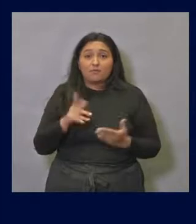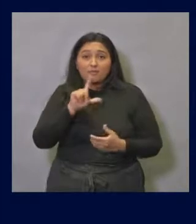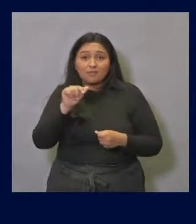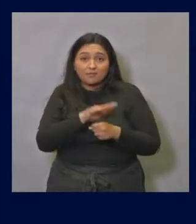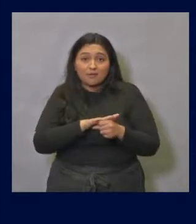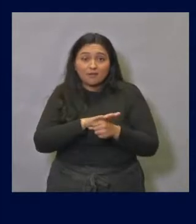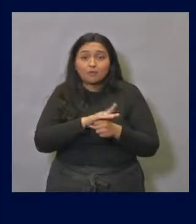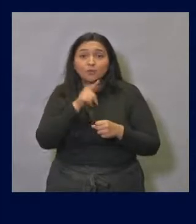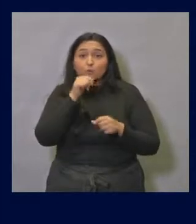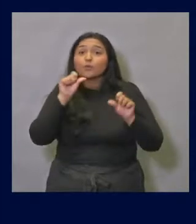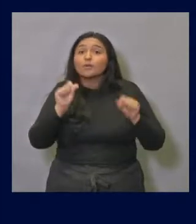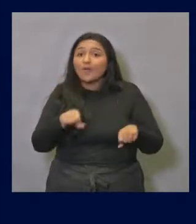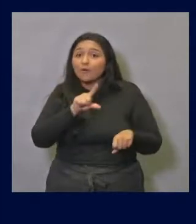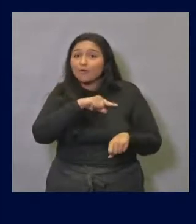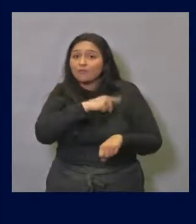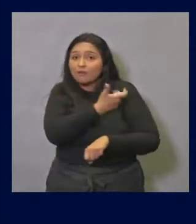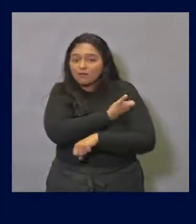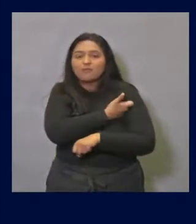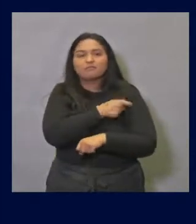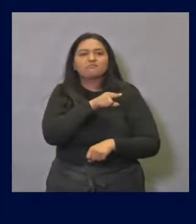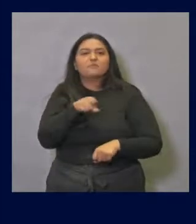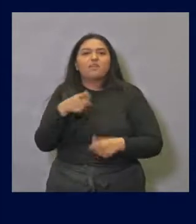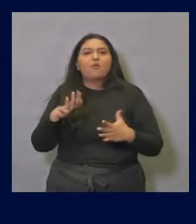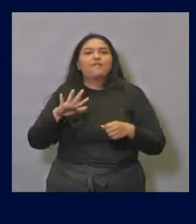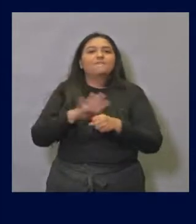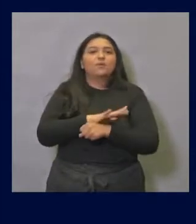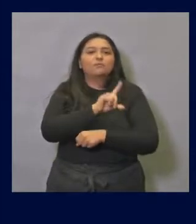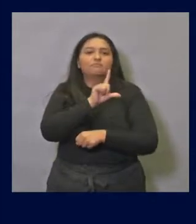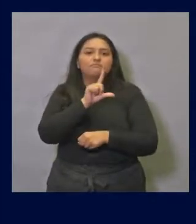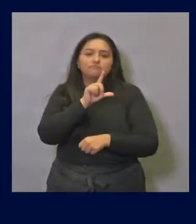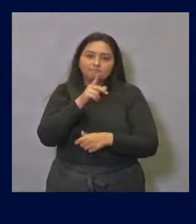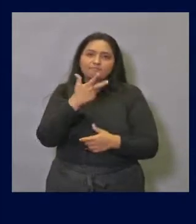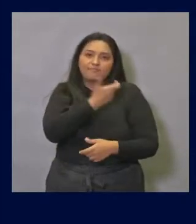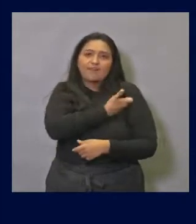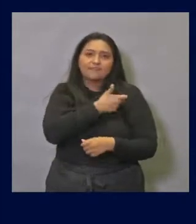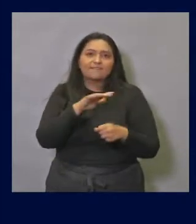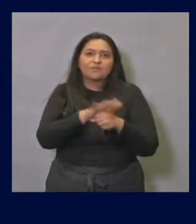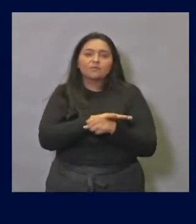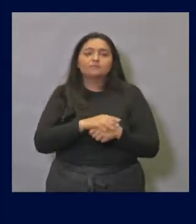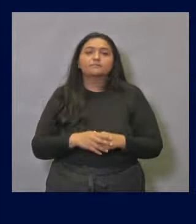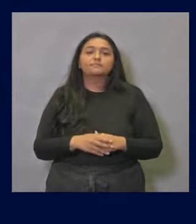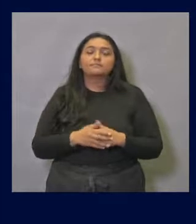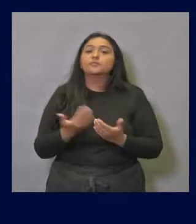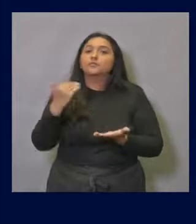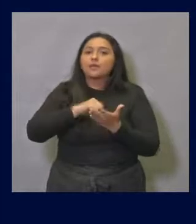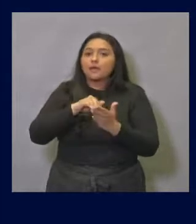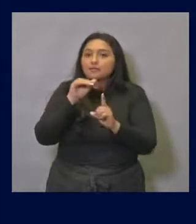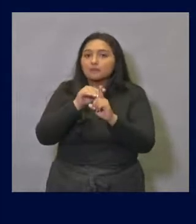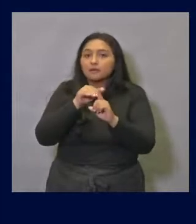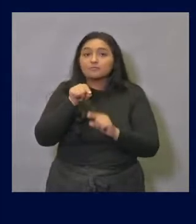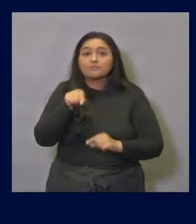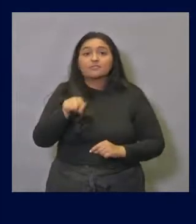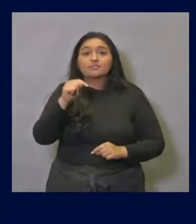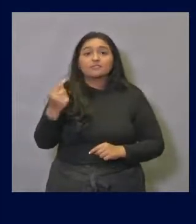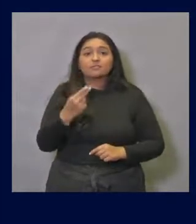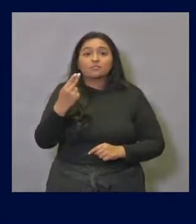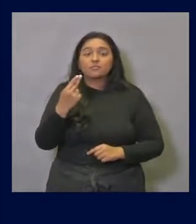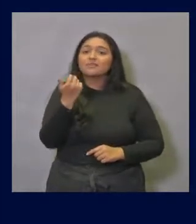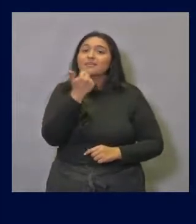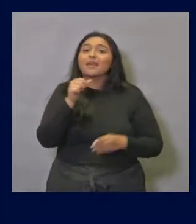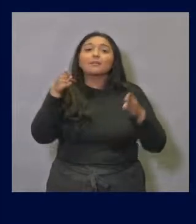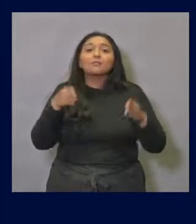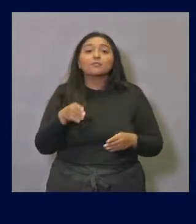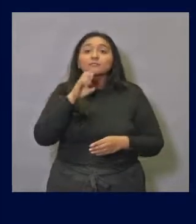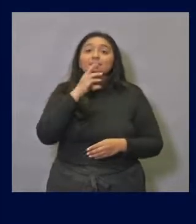get vaccinated are now fully vaccinated. As a reminder, starting this Thursday, anyone 16 and older living in